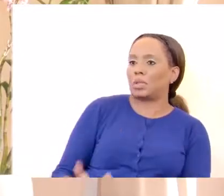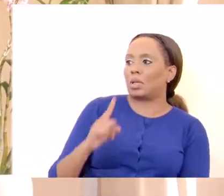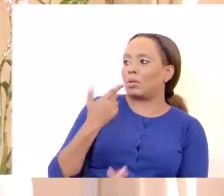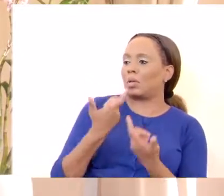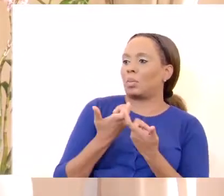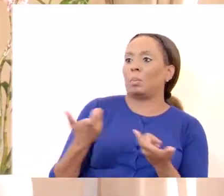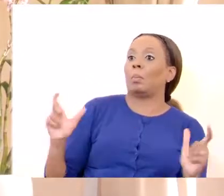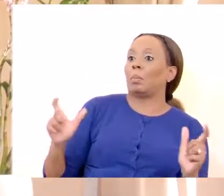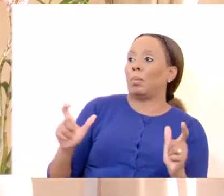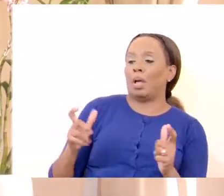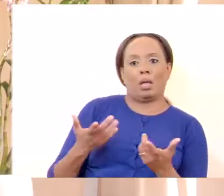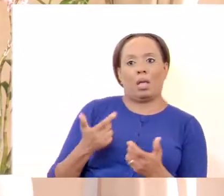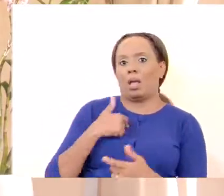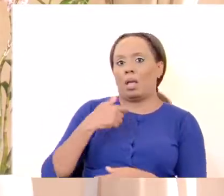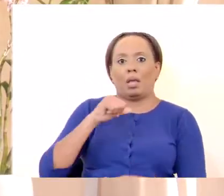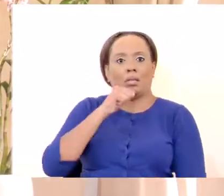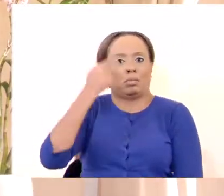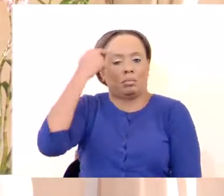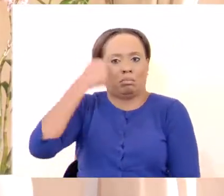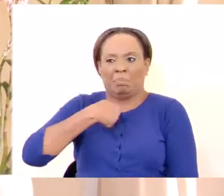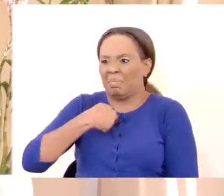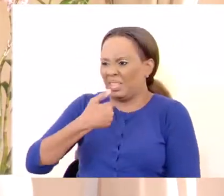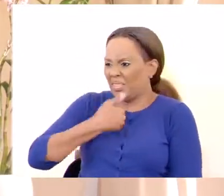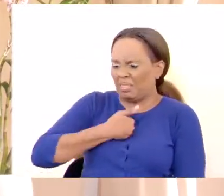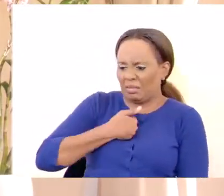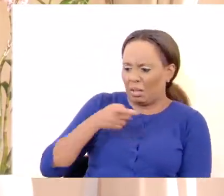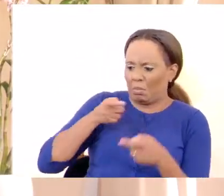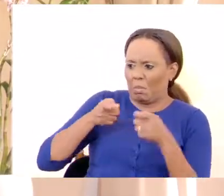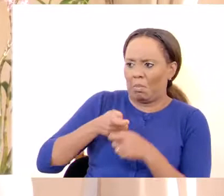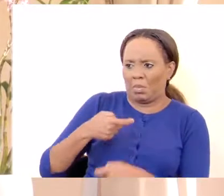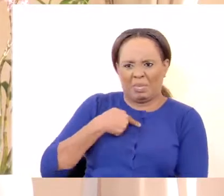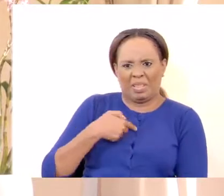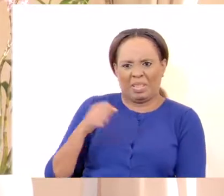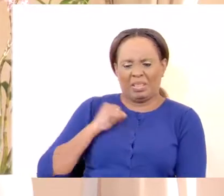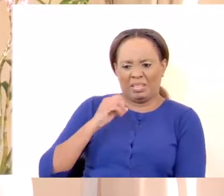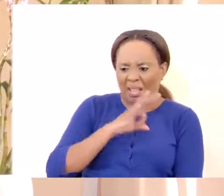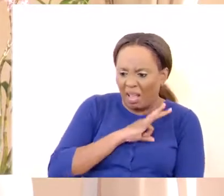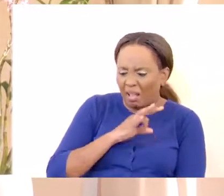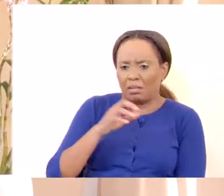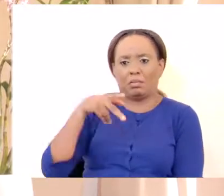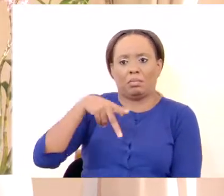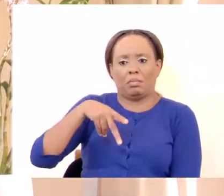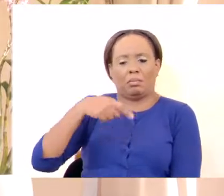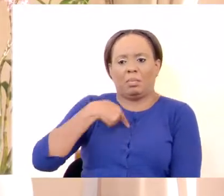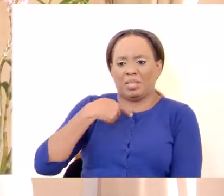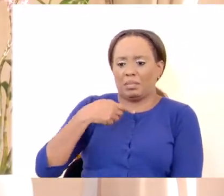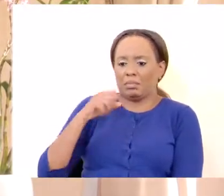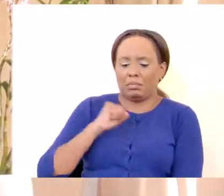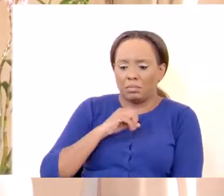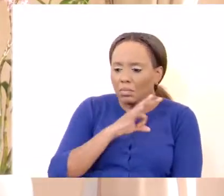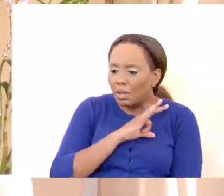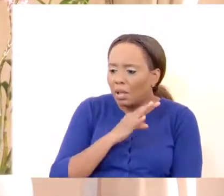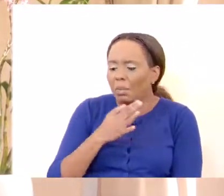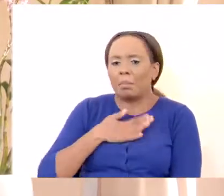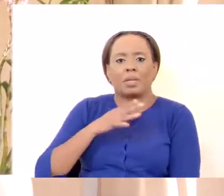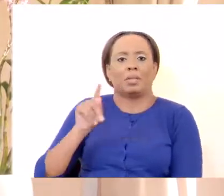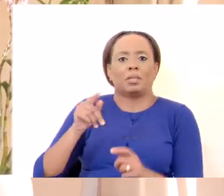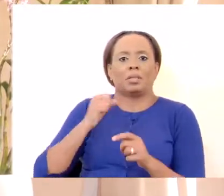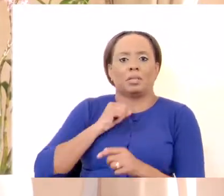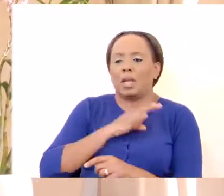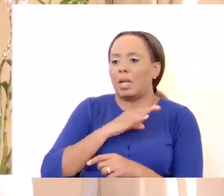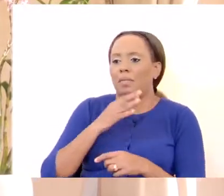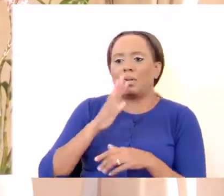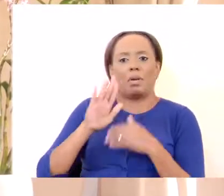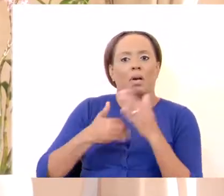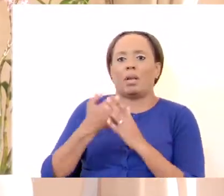think that I could manage, along with the staff, Permanent Secretary and CMO and staff at the ministry, that we could manage